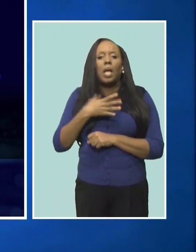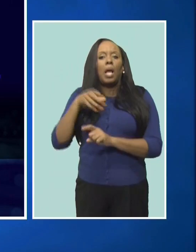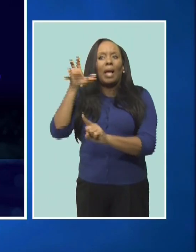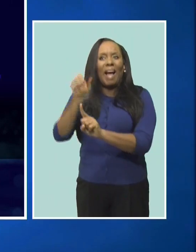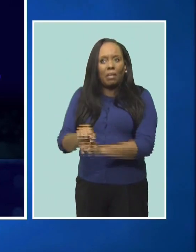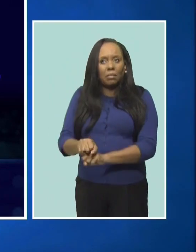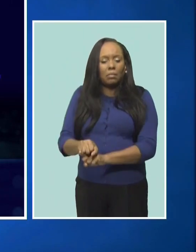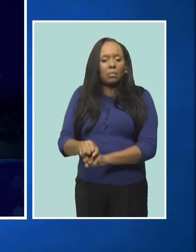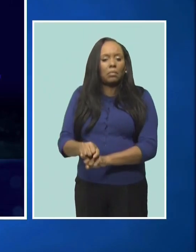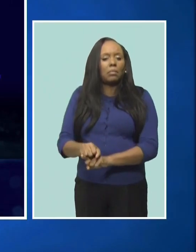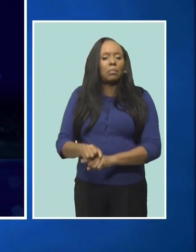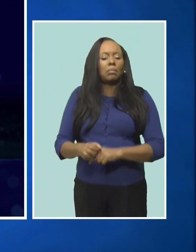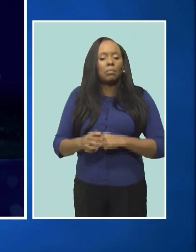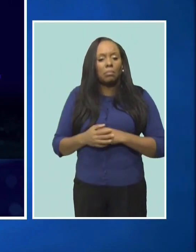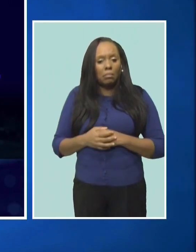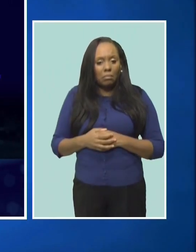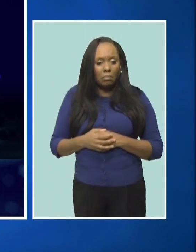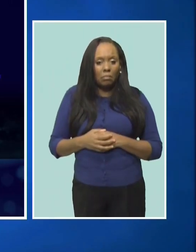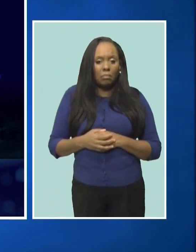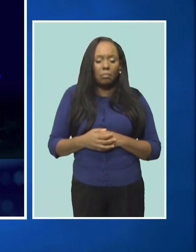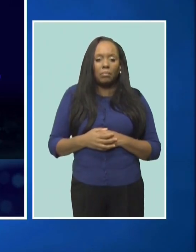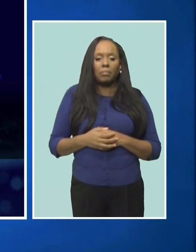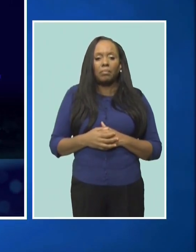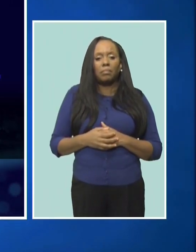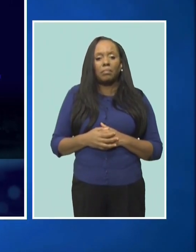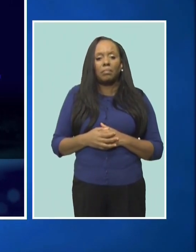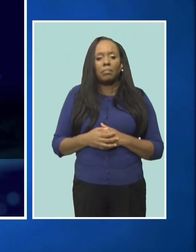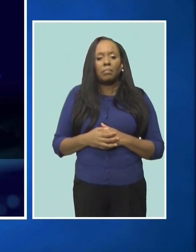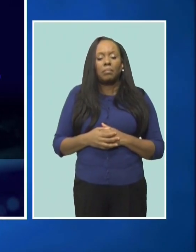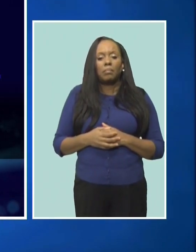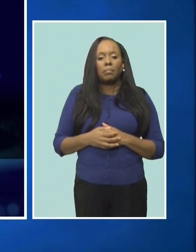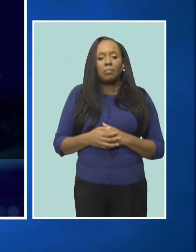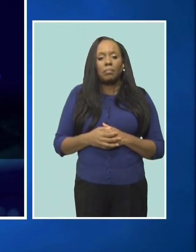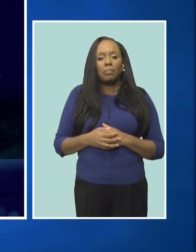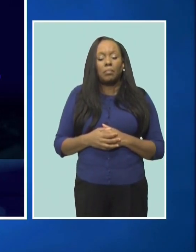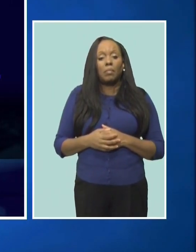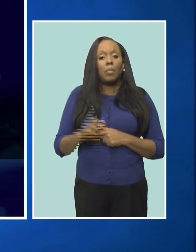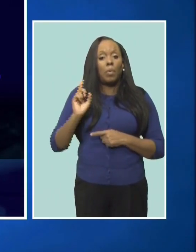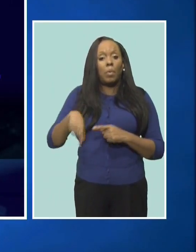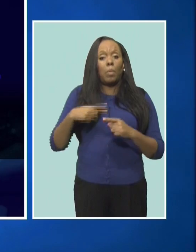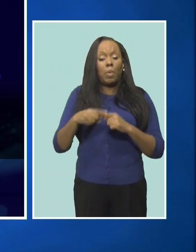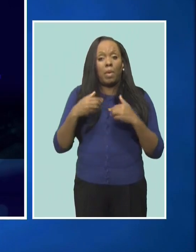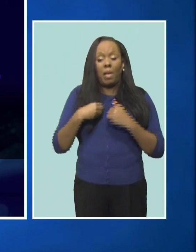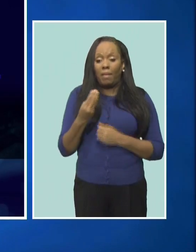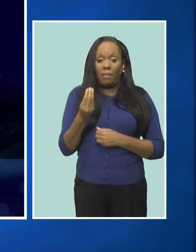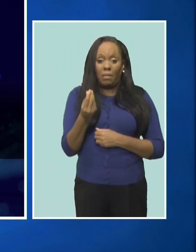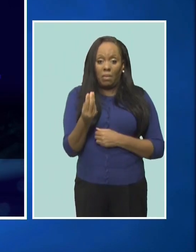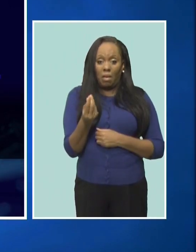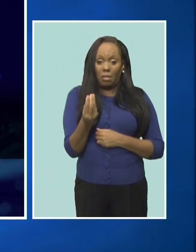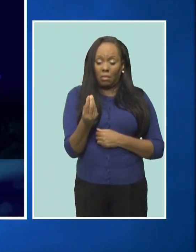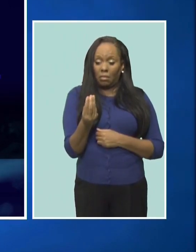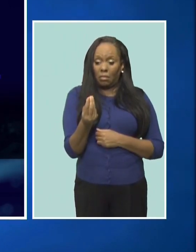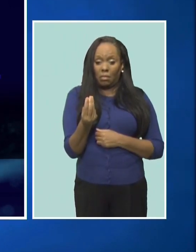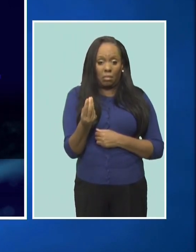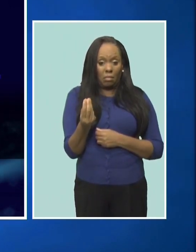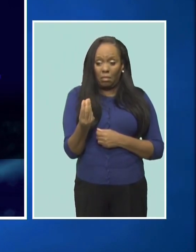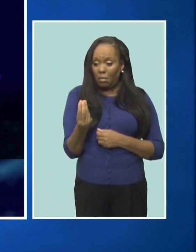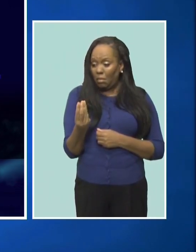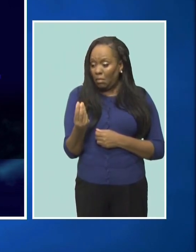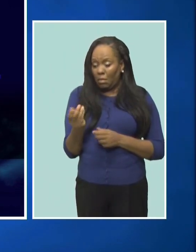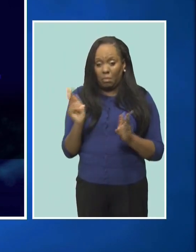persons who seek to rob the vehicles. Because when there's cash, there's the exposure